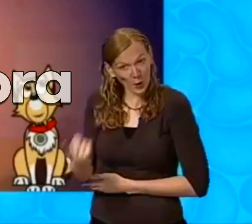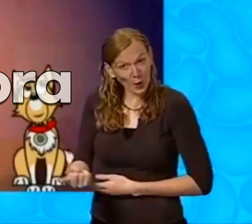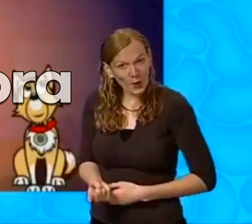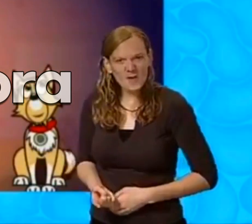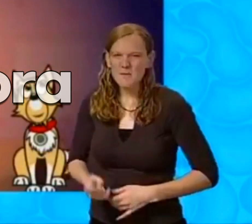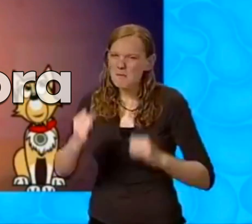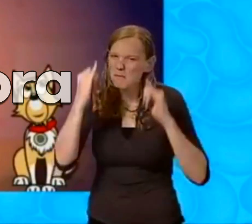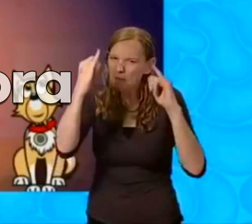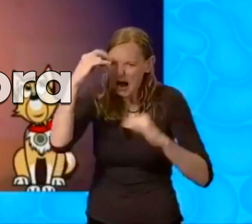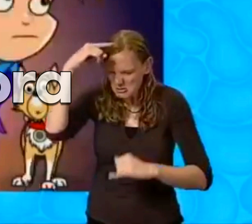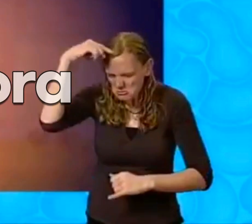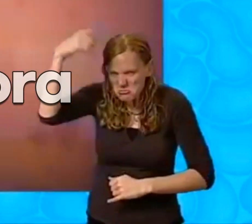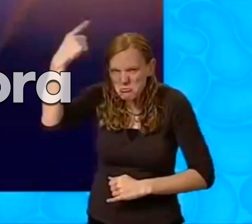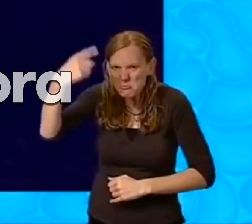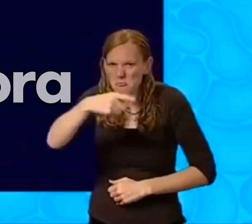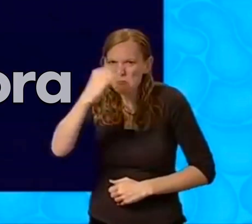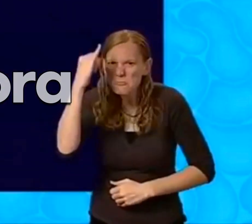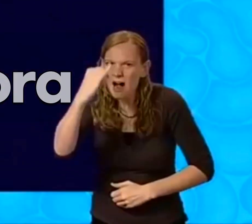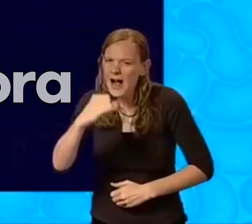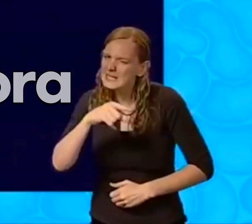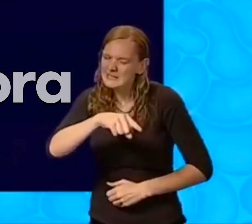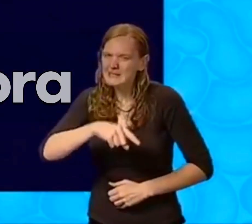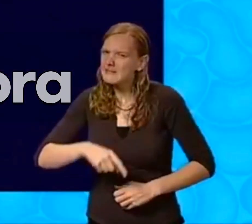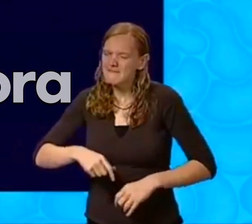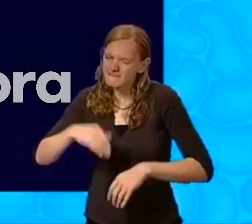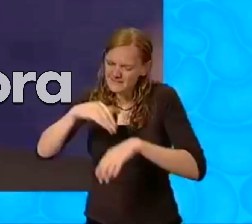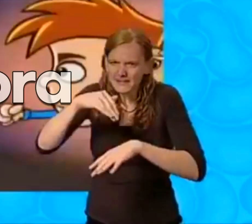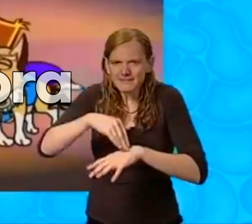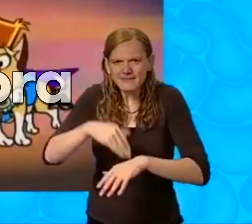get away with this.